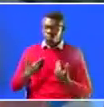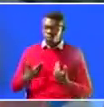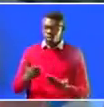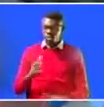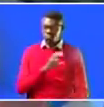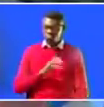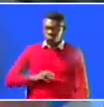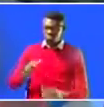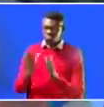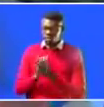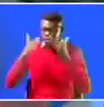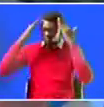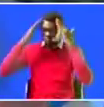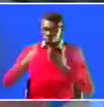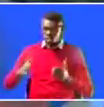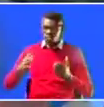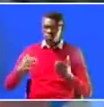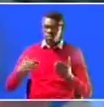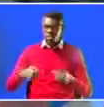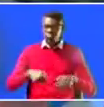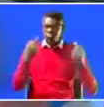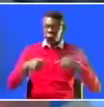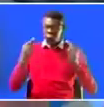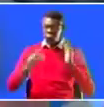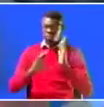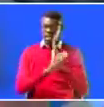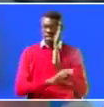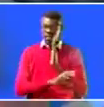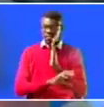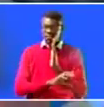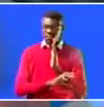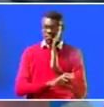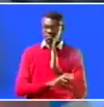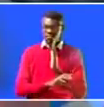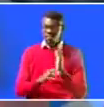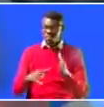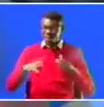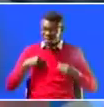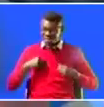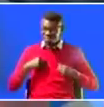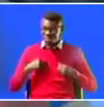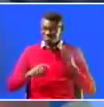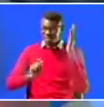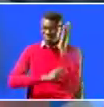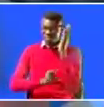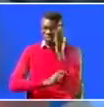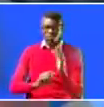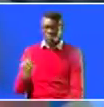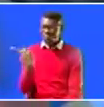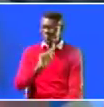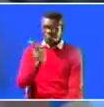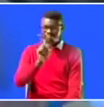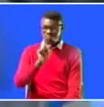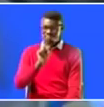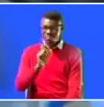and Muslims in this country. We should never succumb to this temptation, for